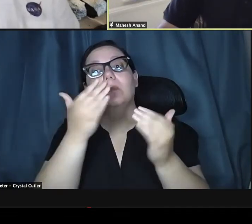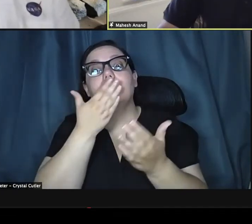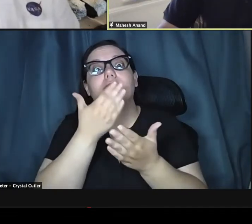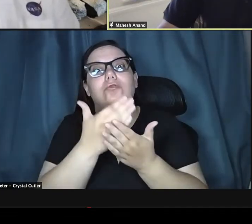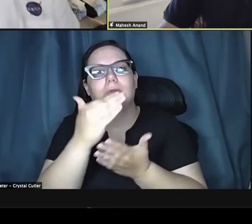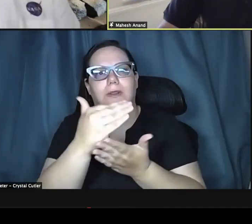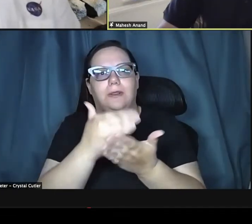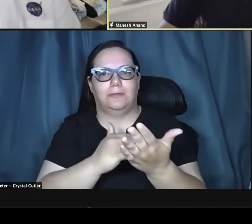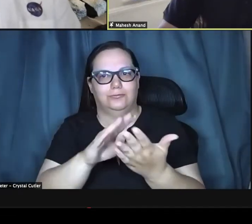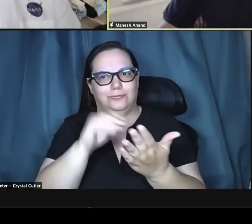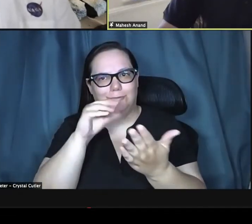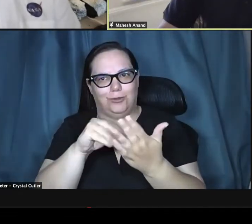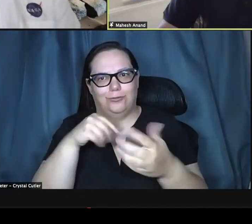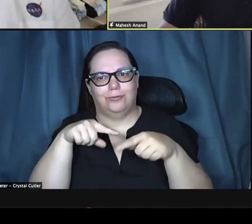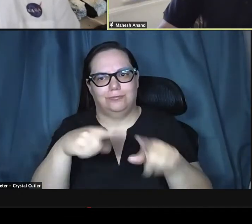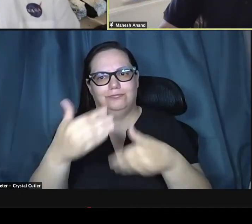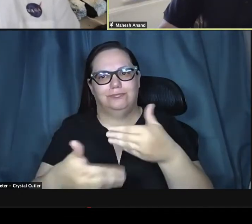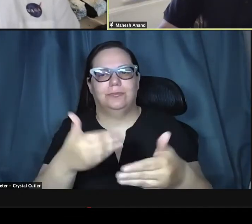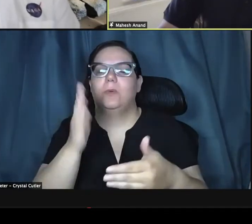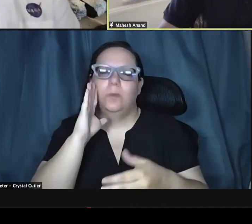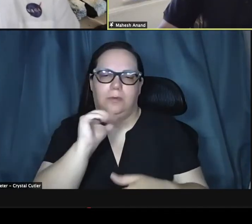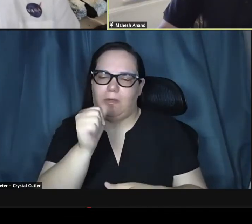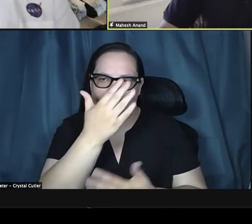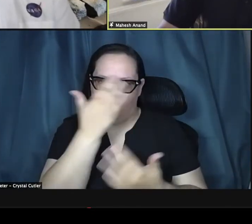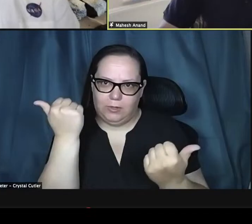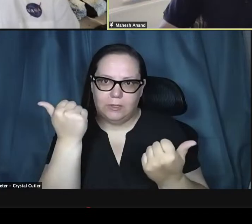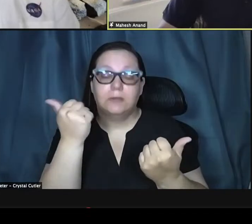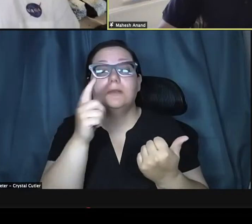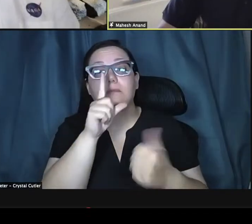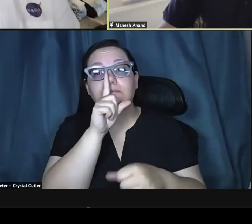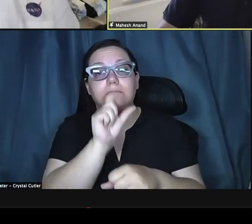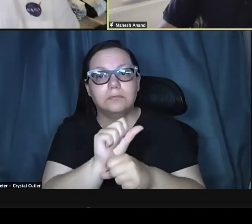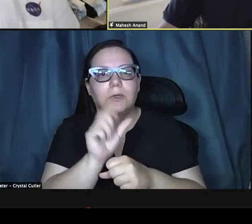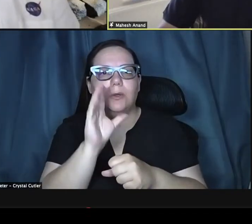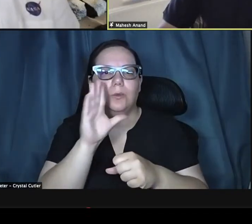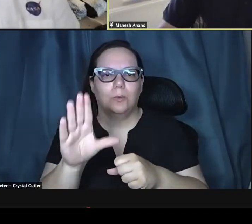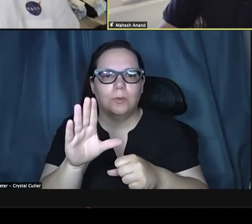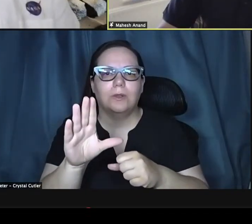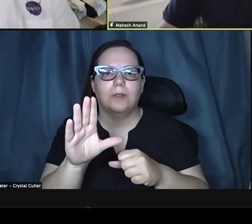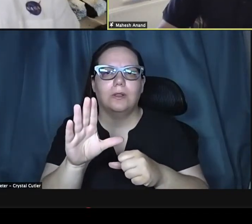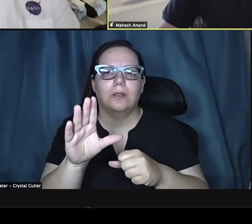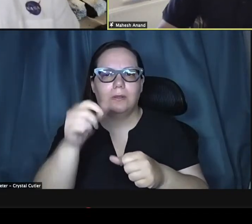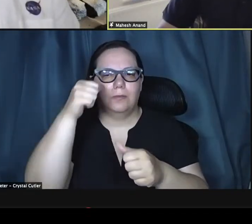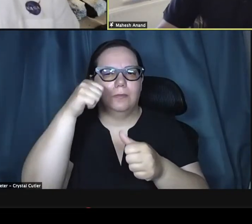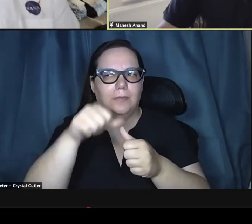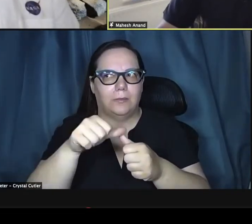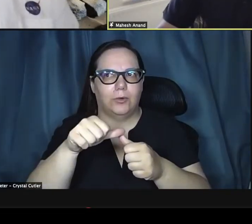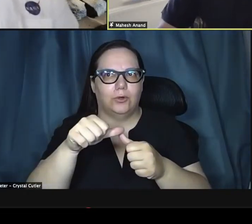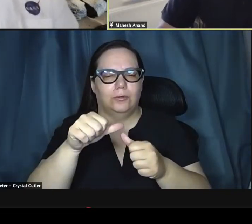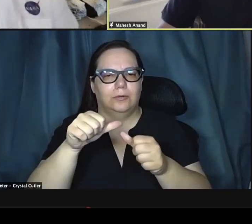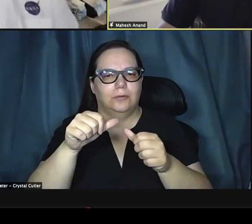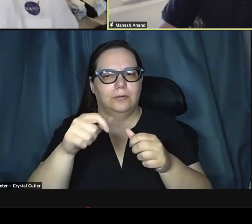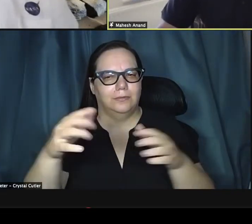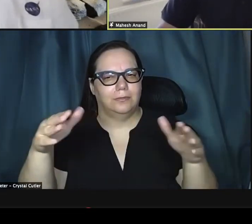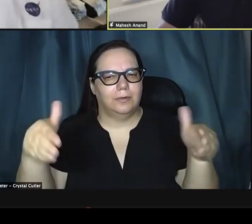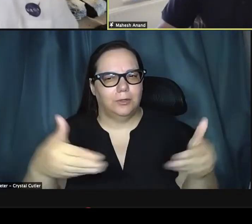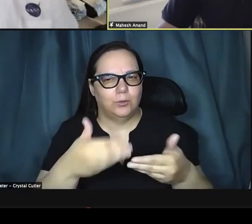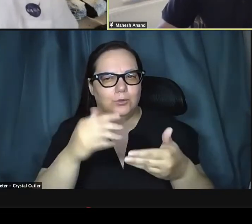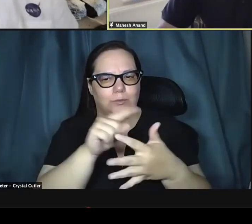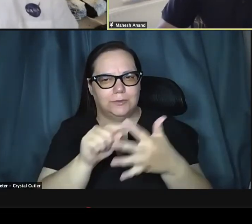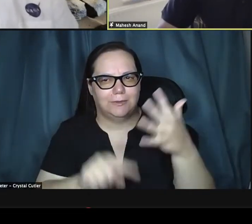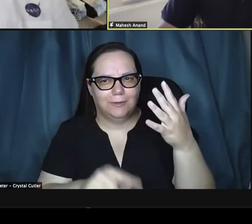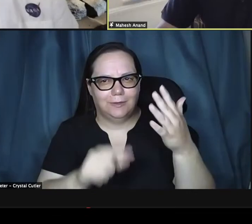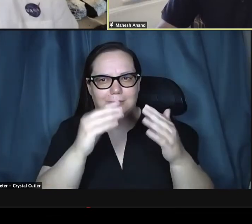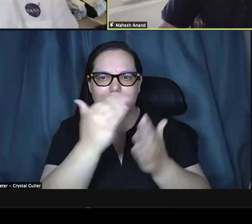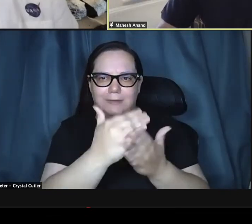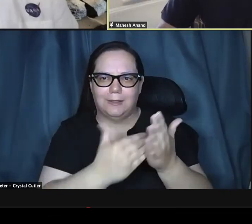way, we will not forget those. And we will actually introduce them in our day-to-day you know, lives. And that's